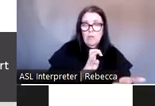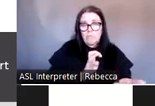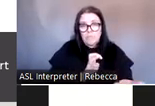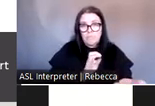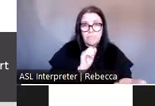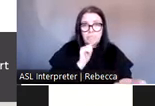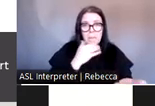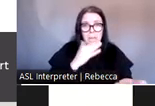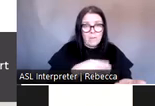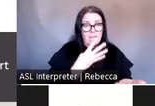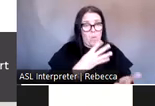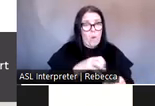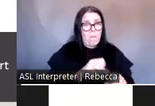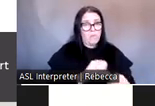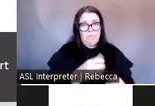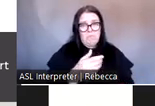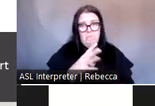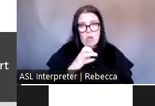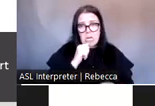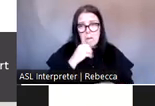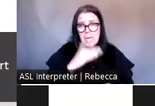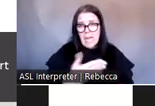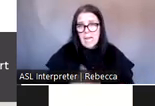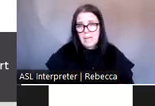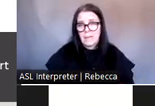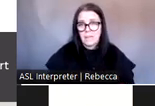$400 for 4 modules isn't too bad.